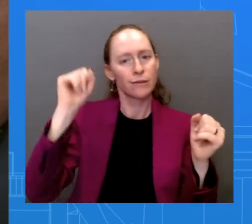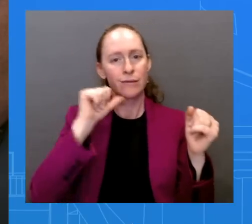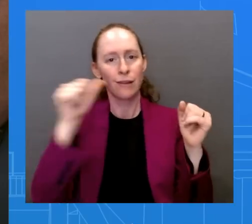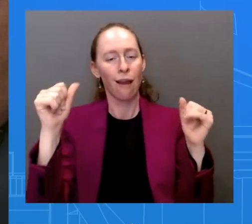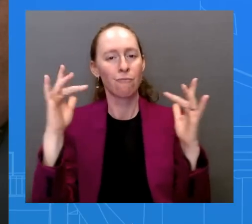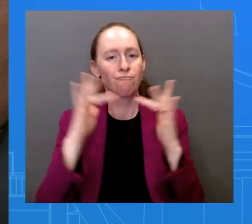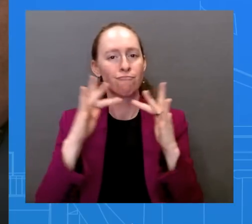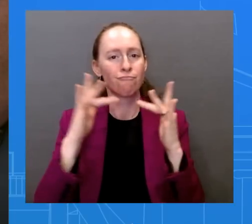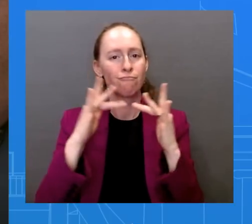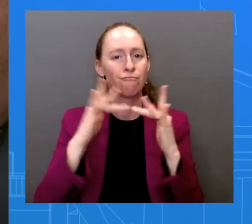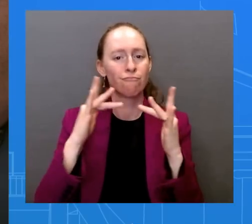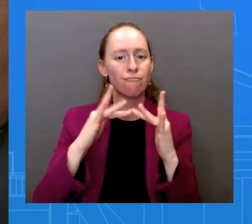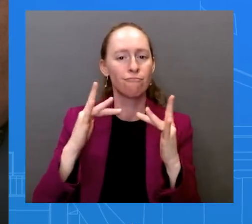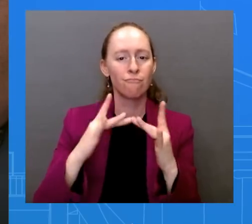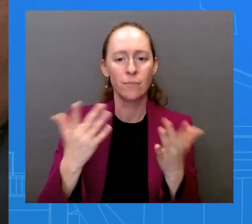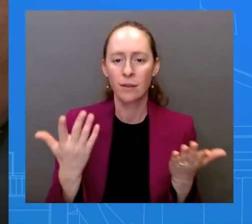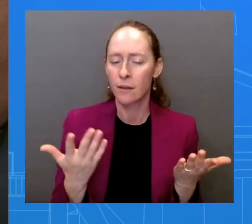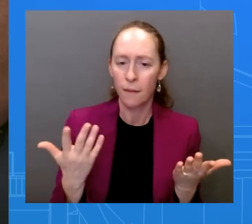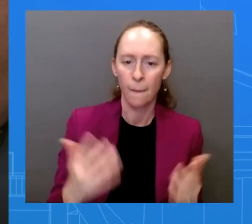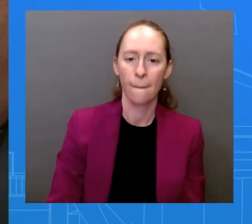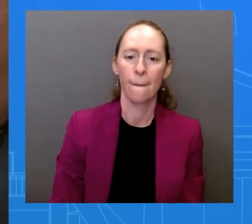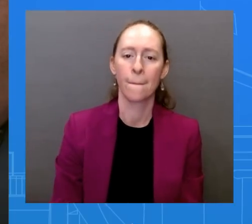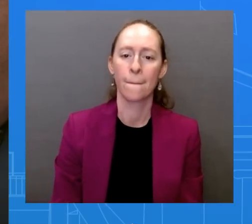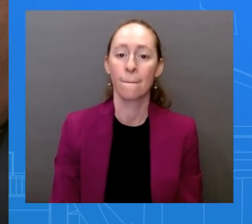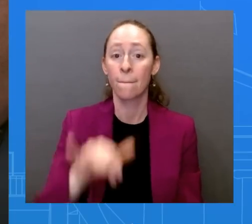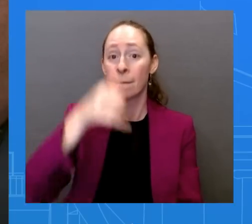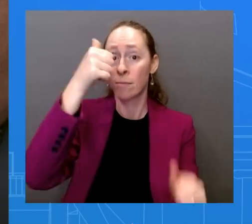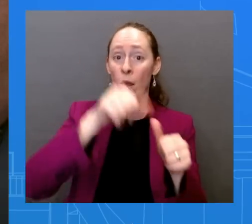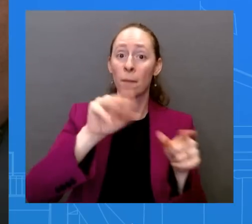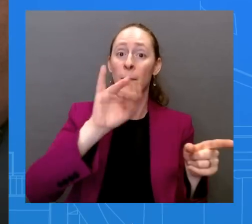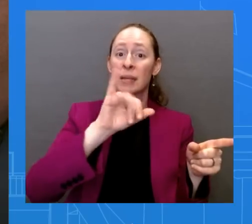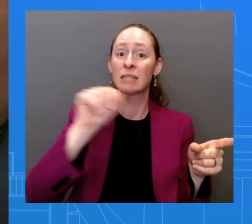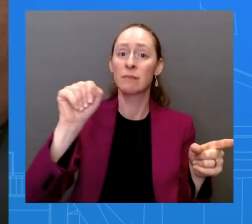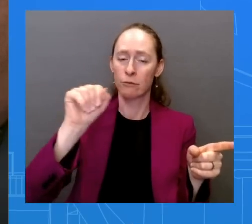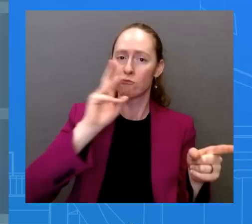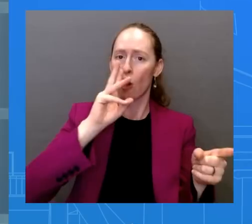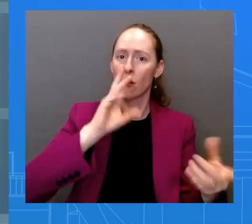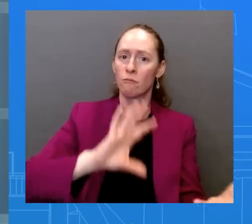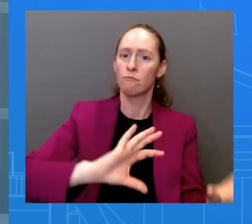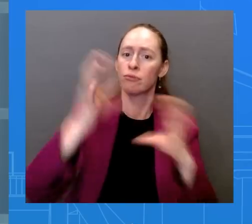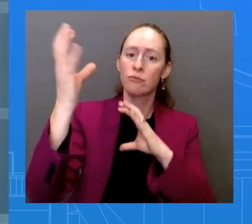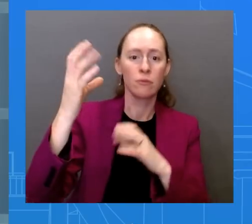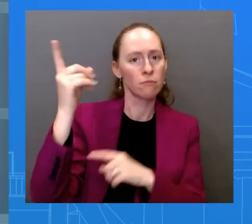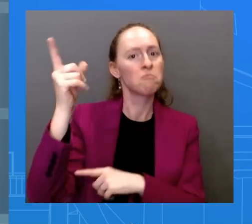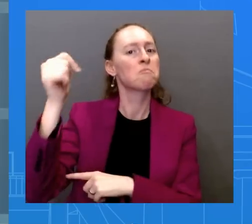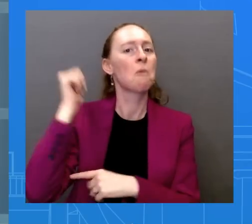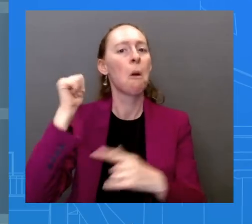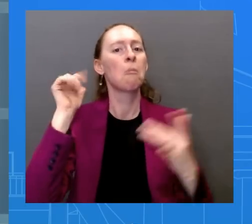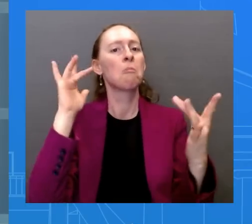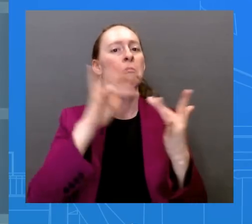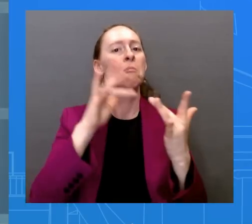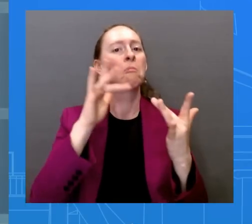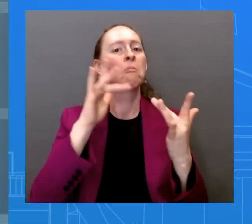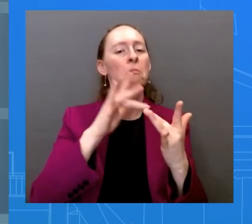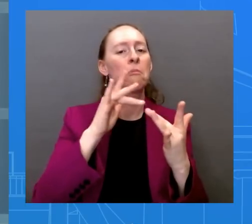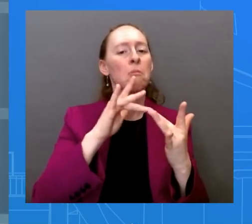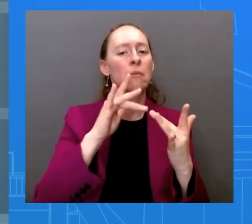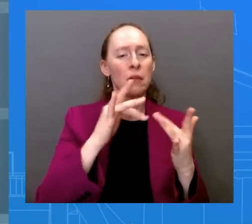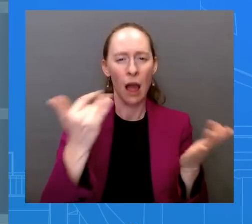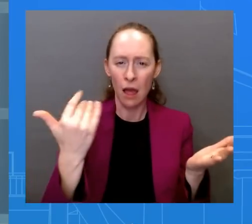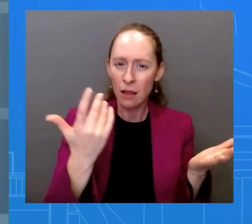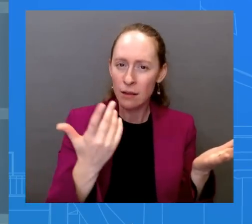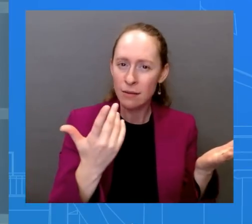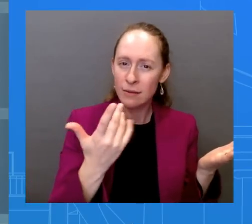water crisis with Jackson. Thus far has not spoken to Governor DeSantis. And that's a perfect example, Kelly O, when you mentioned the governor of